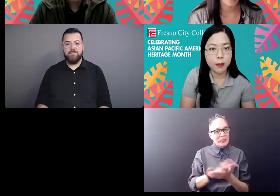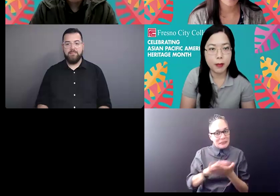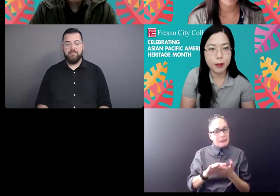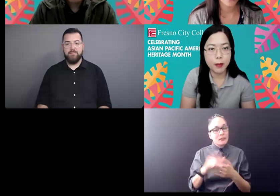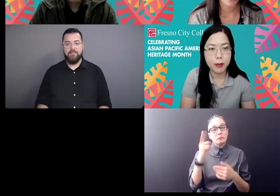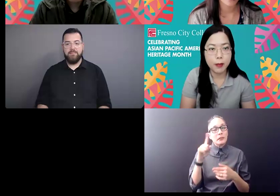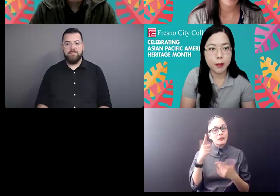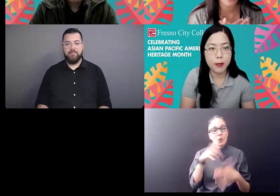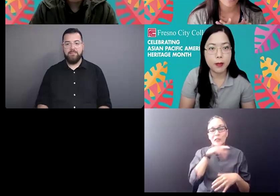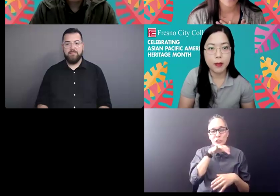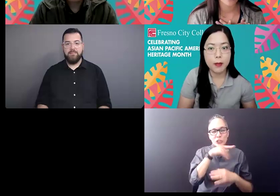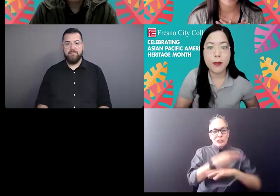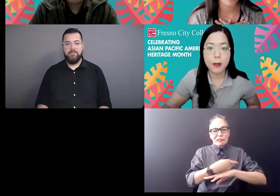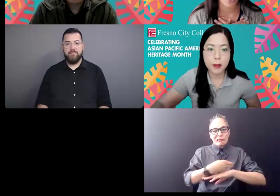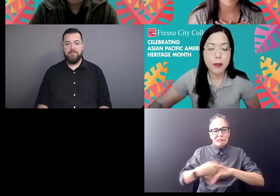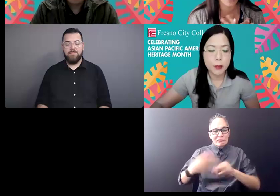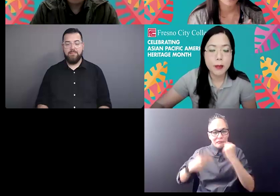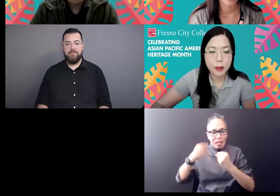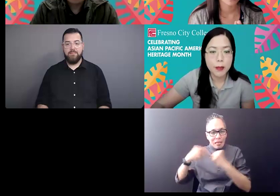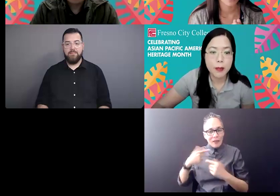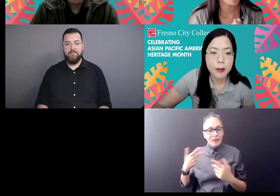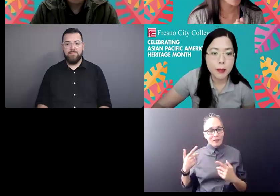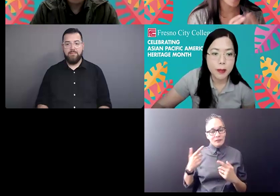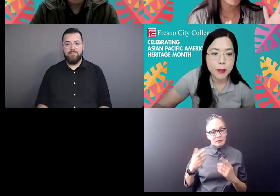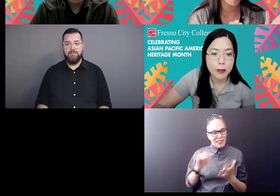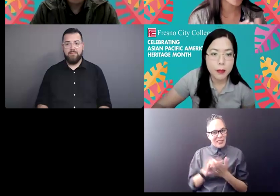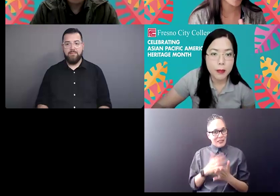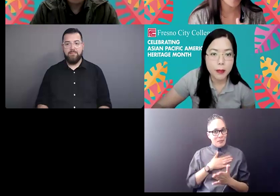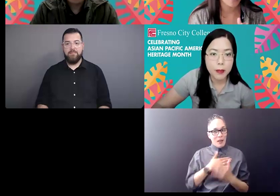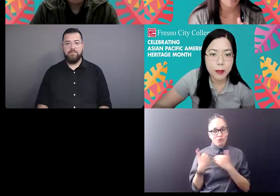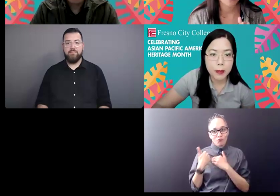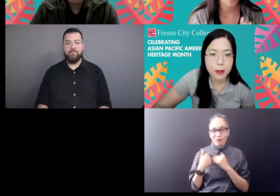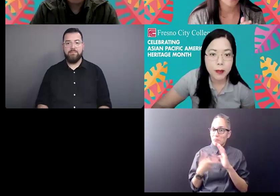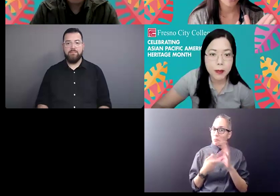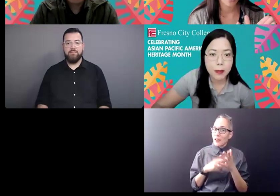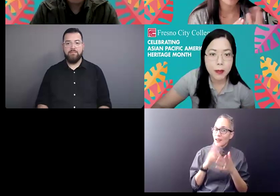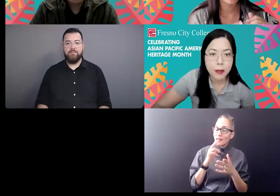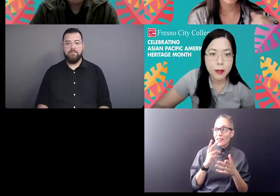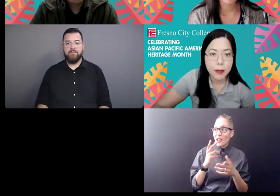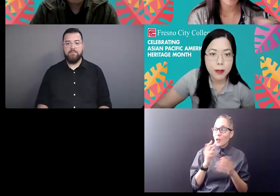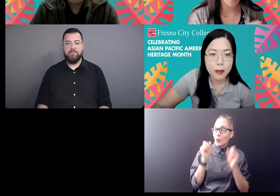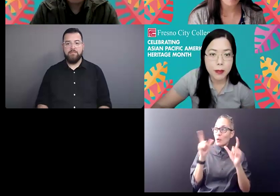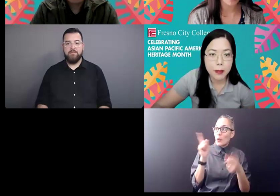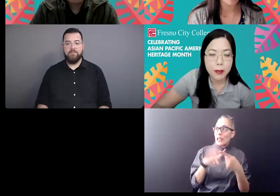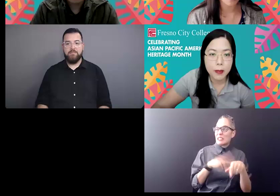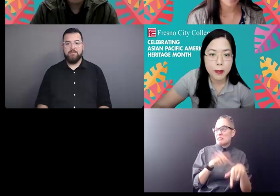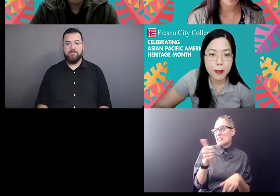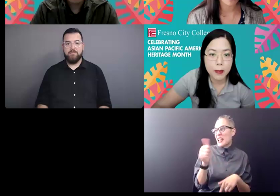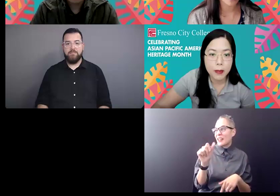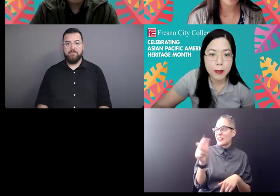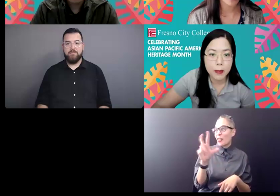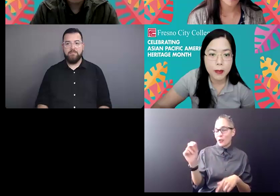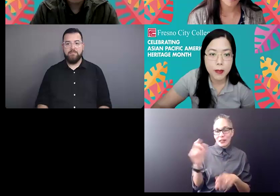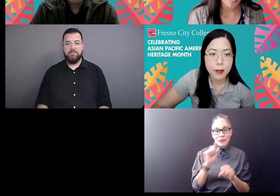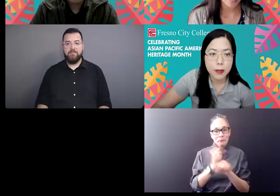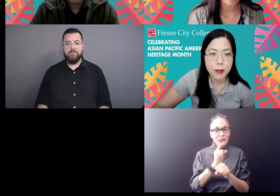I take care of those things. And so I felt that it was my obligation. So I'd be up until about 10, 10:30, cleaning up a little bit, making sure